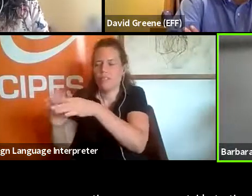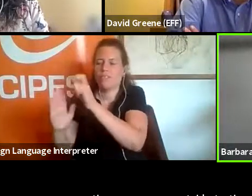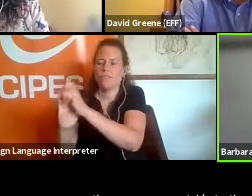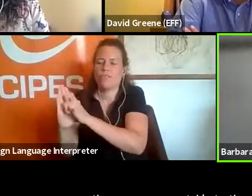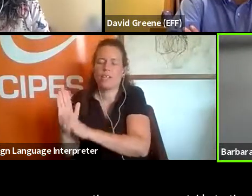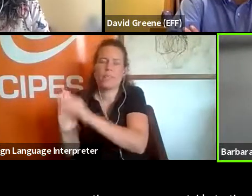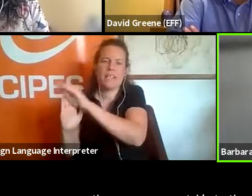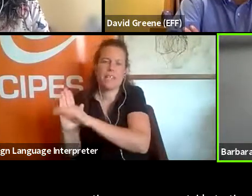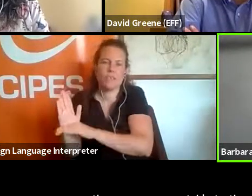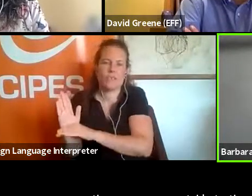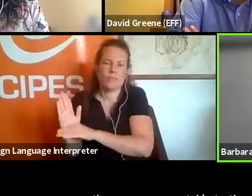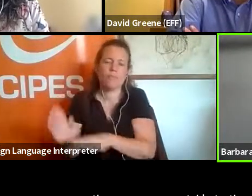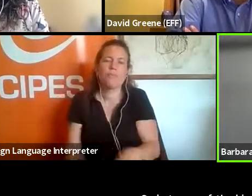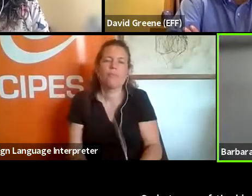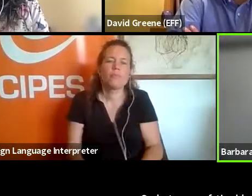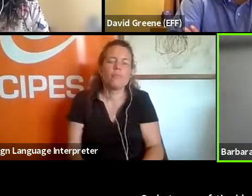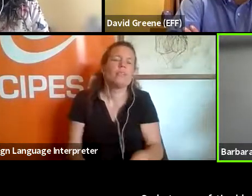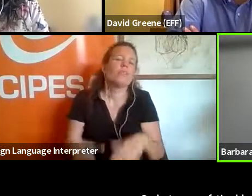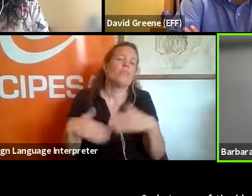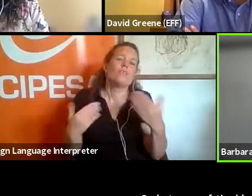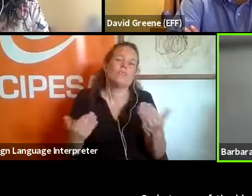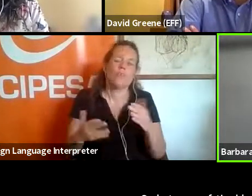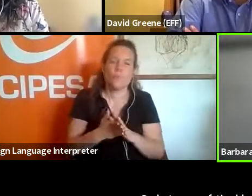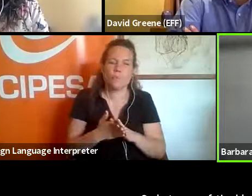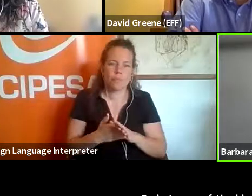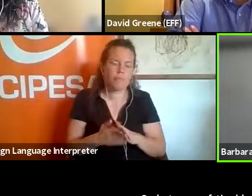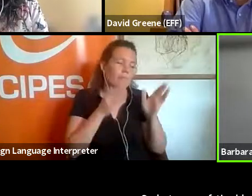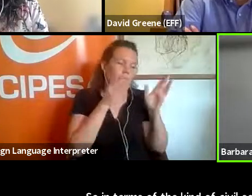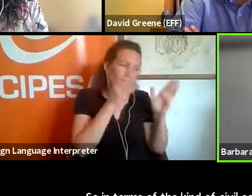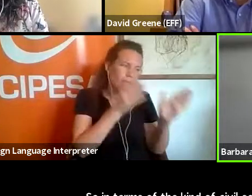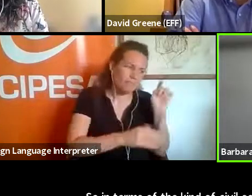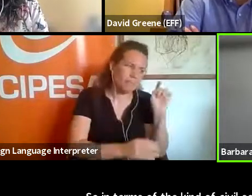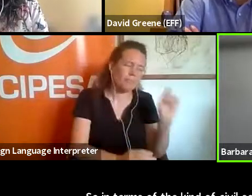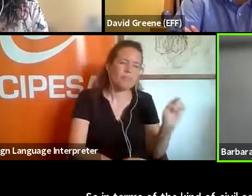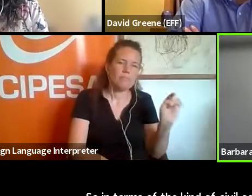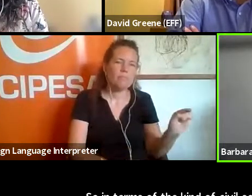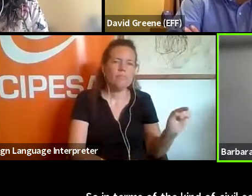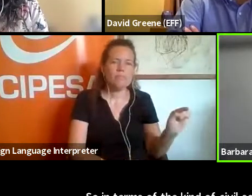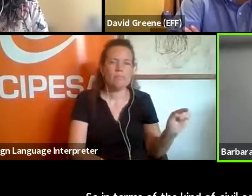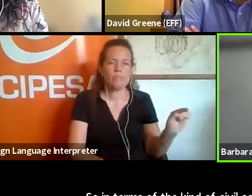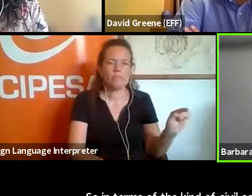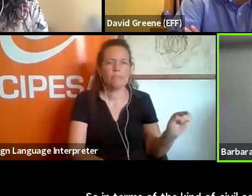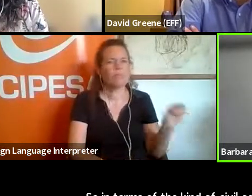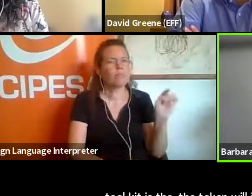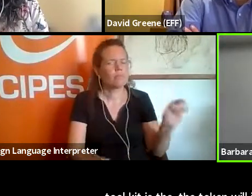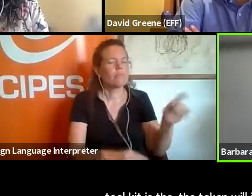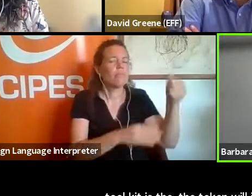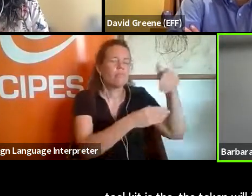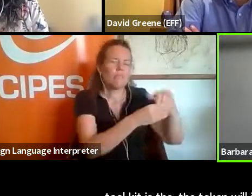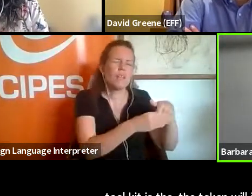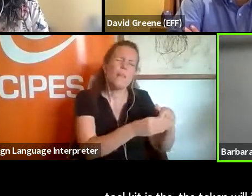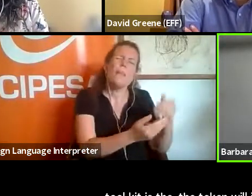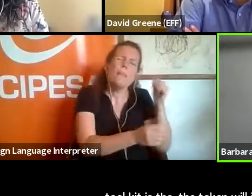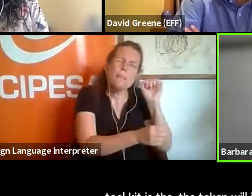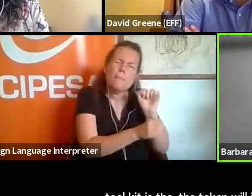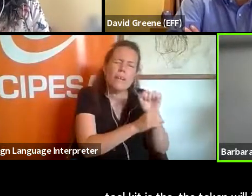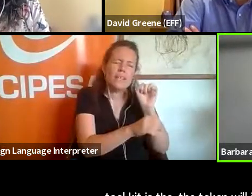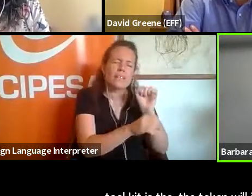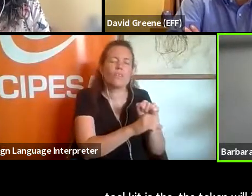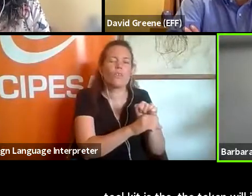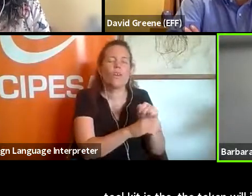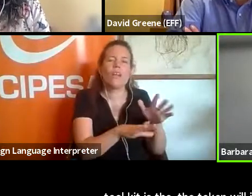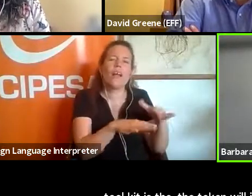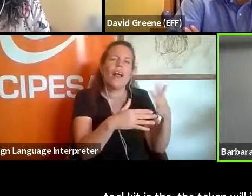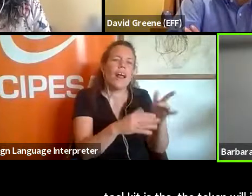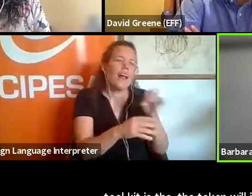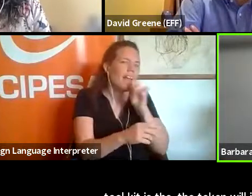of the kind of civil society activists, the toolkit will include practical advice on how to prepare and run